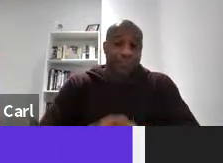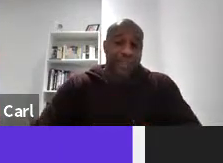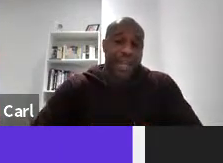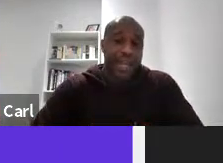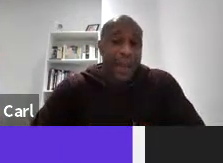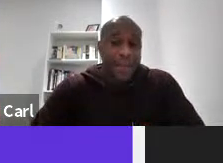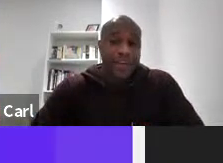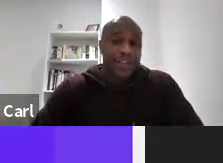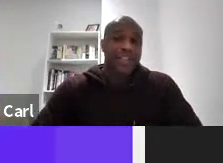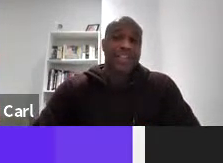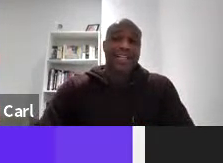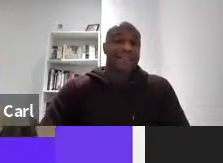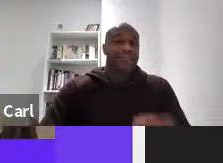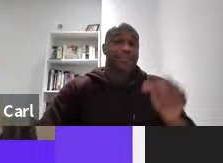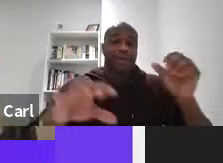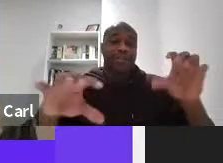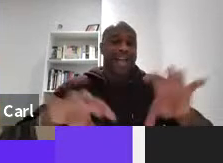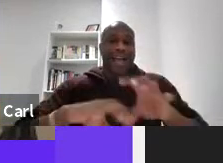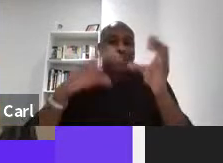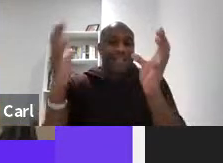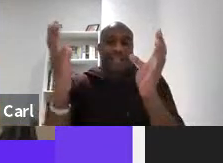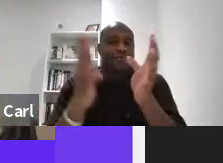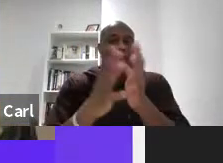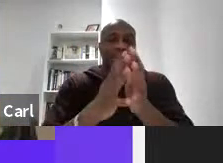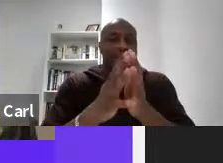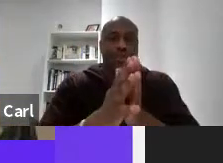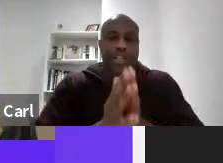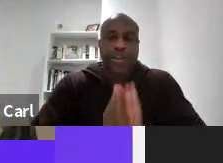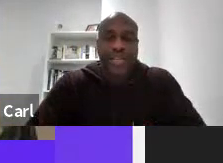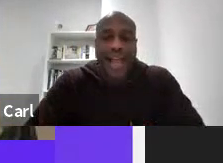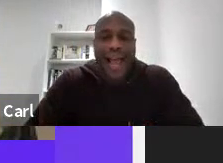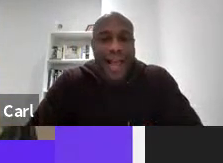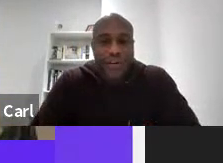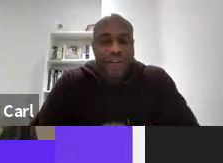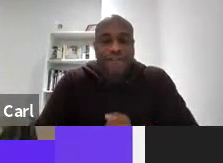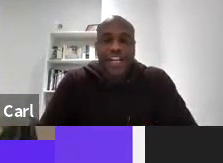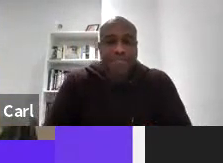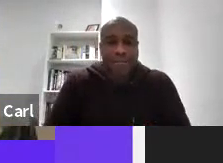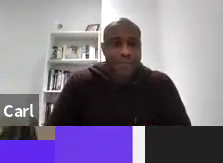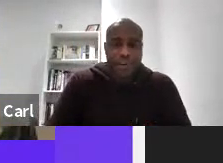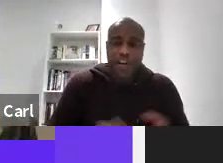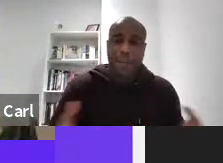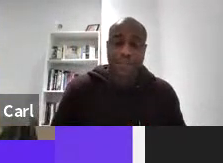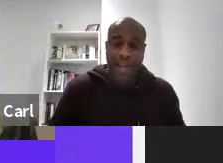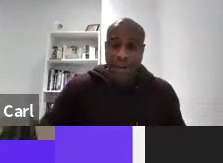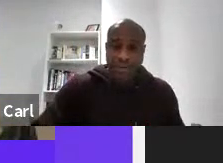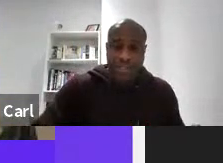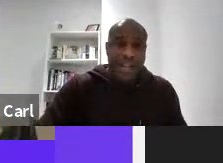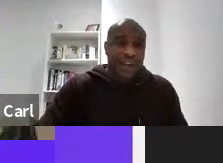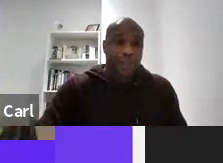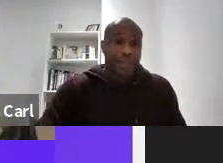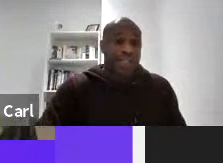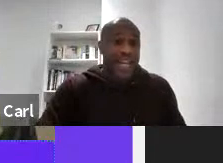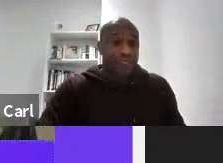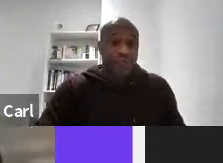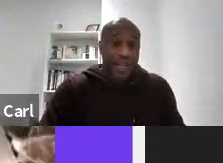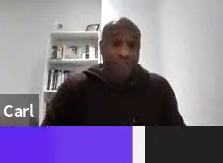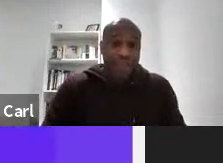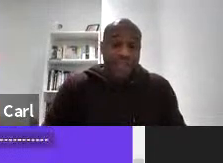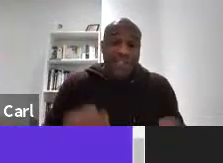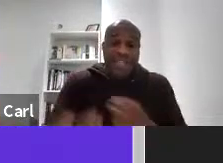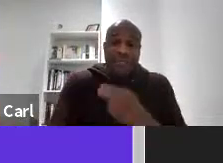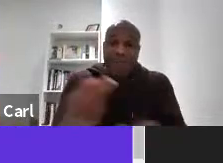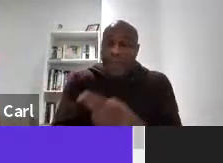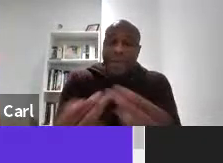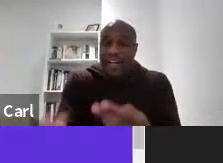that. Okay, because you can even put a very low-key ad on Facebook for a couple of pounds for a day, run